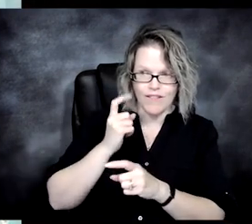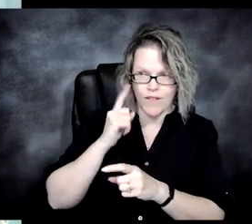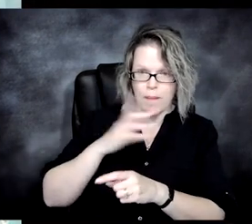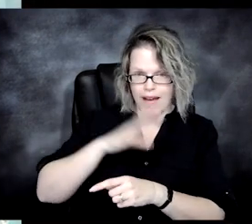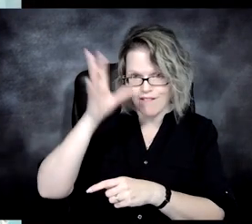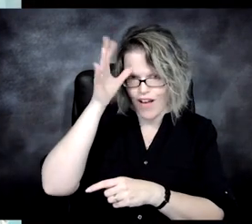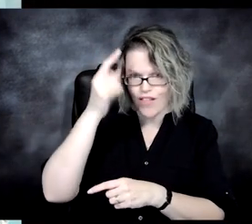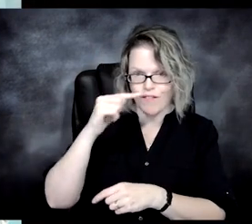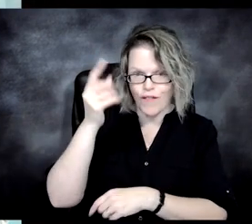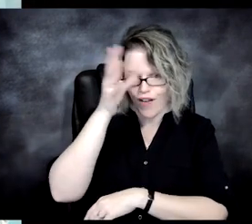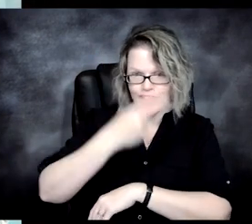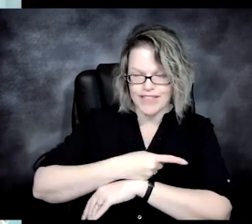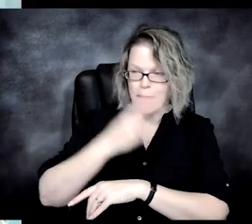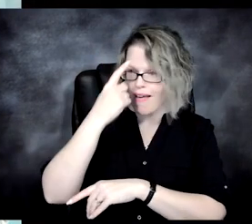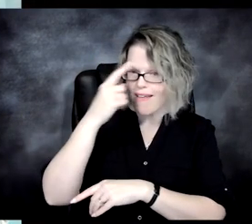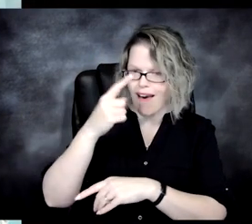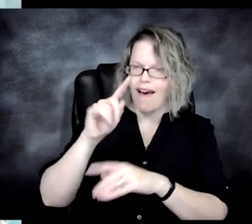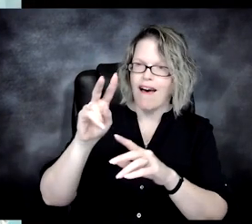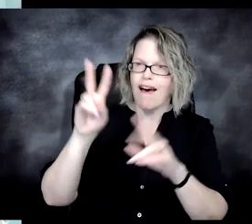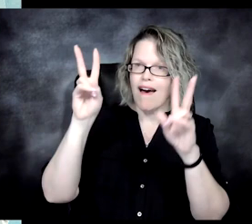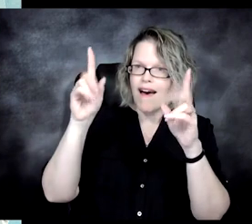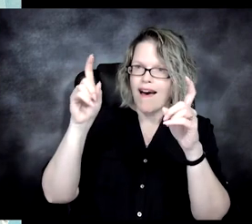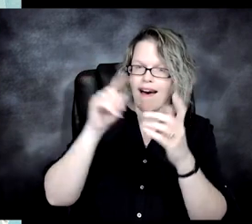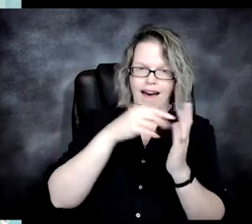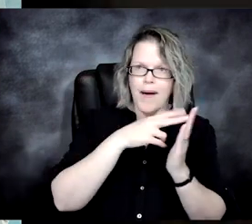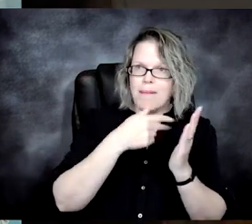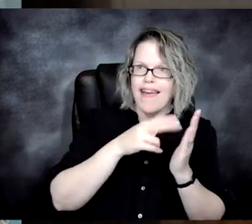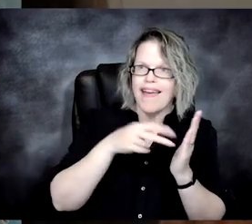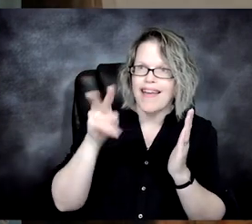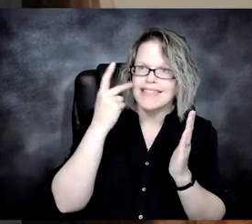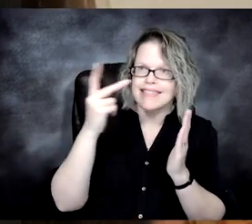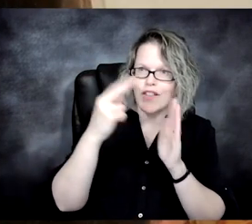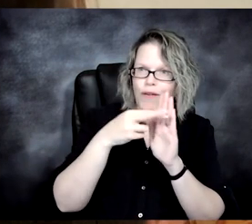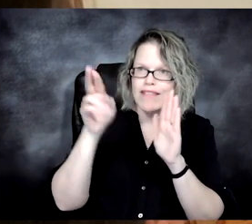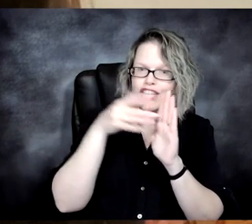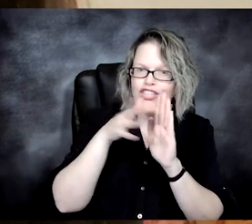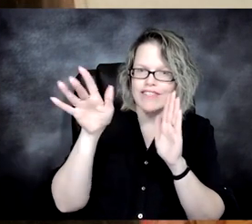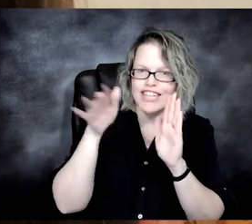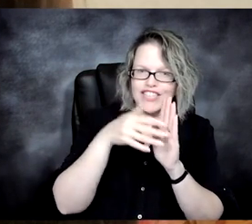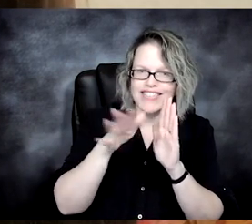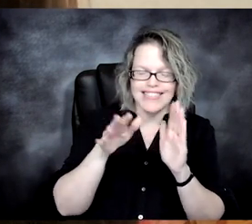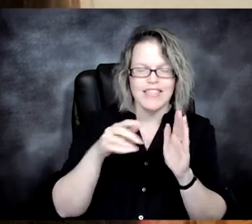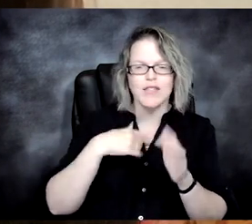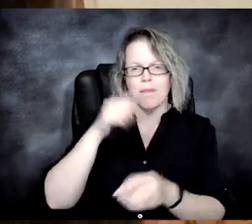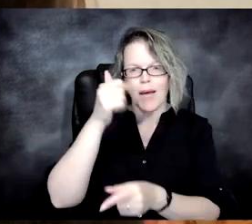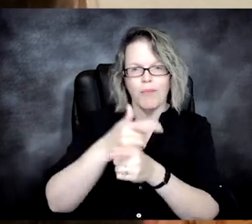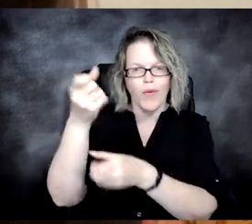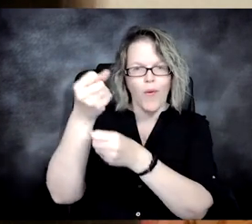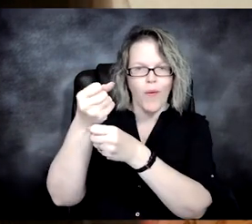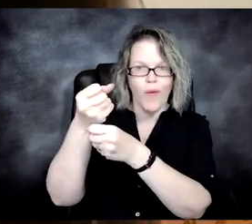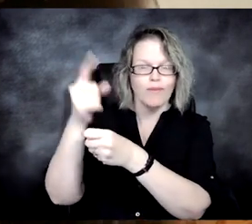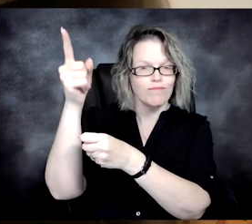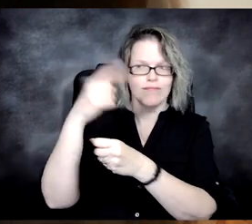but then I was thinking it might be fun to paint them and play around with the reflections you could see in them. So I had my brother go outside with me and he held them while I